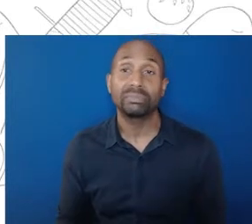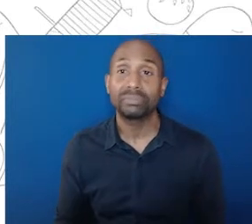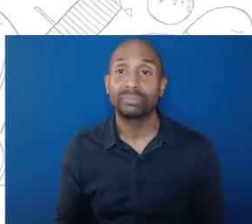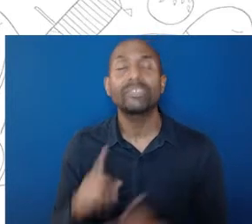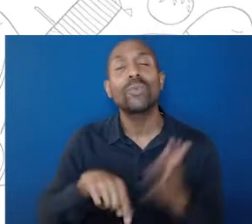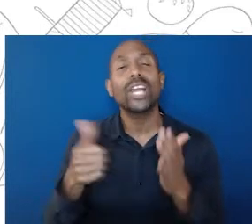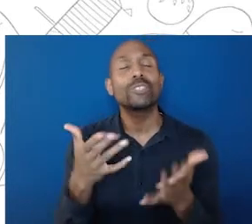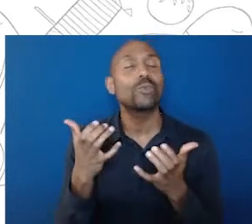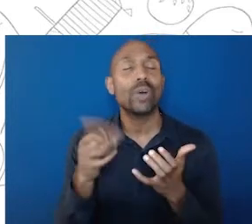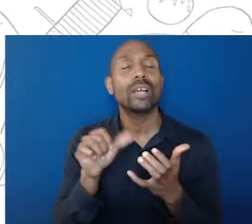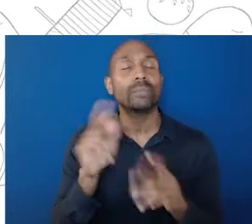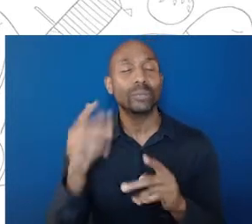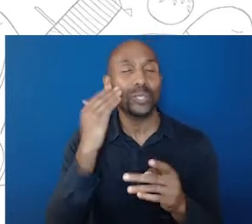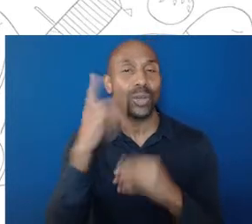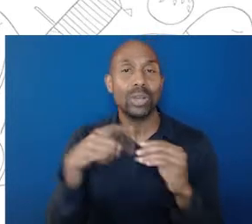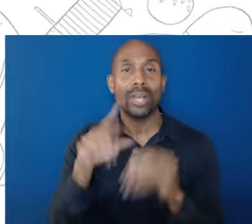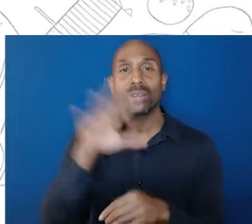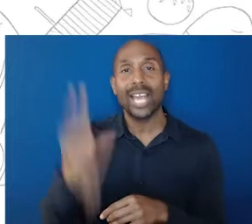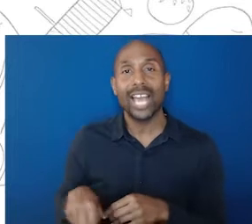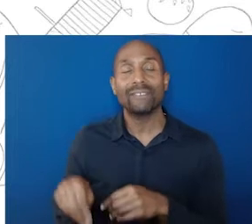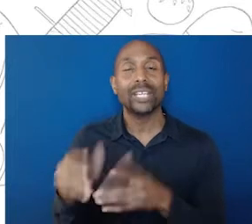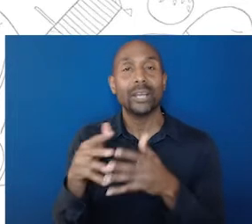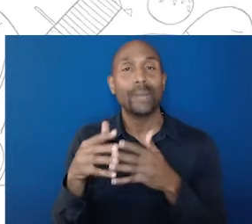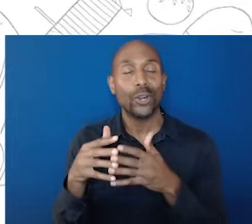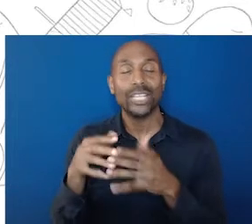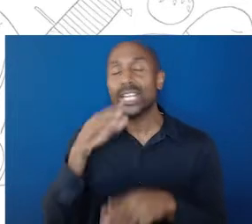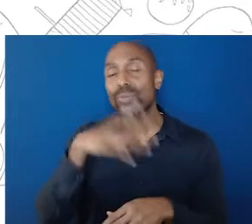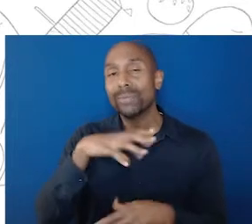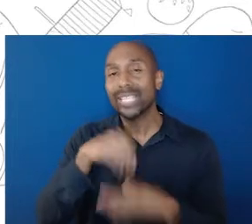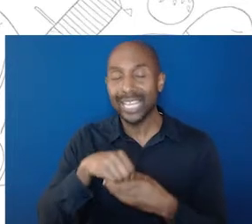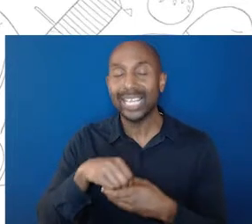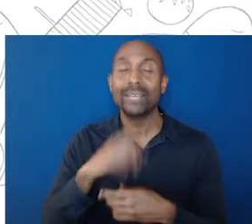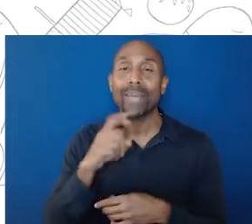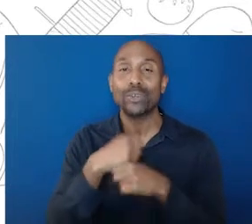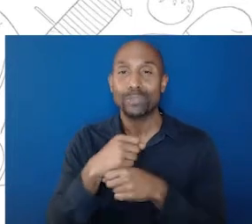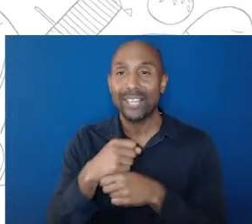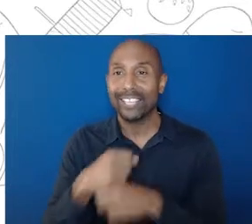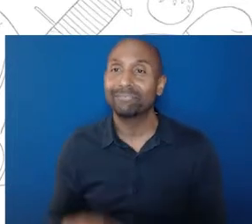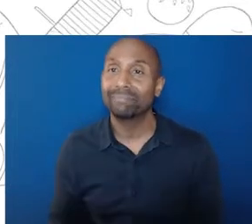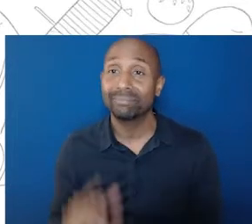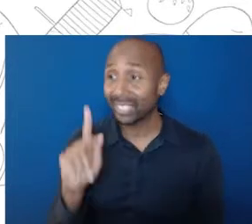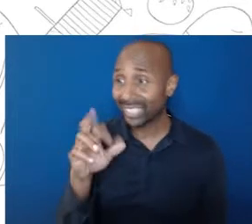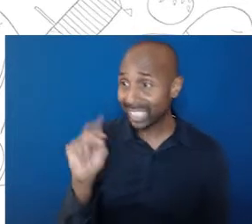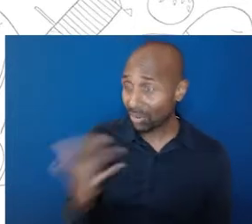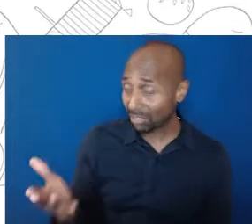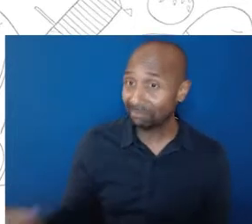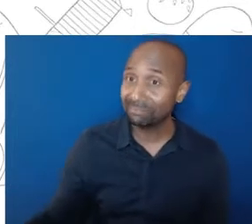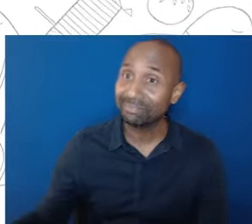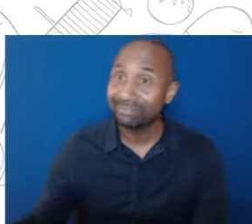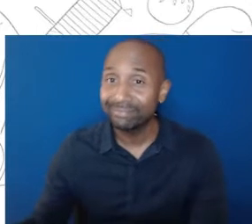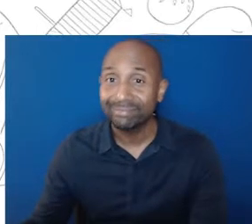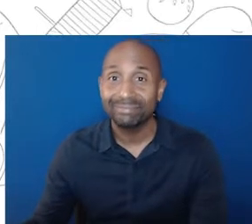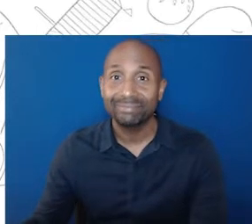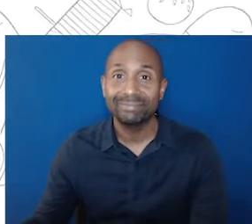else would you like people to know about African-American women in metalsmithing? Karen? One